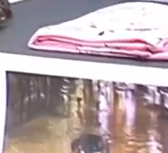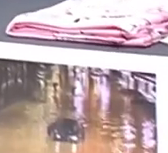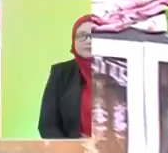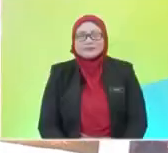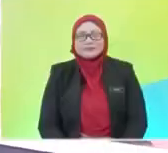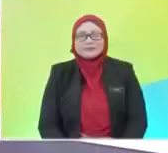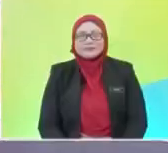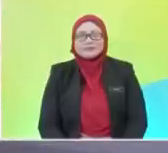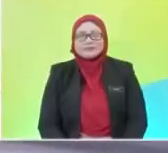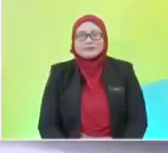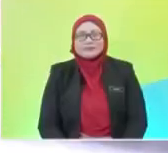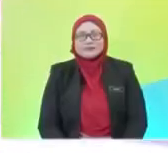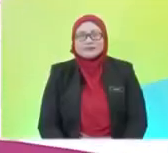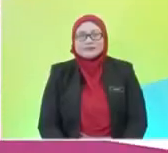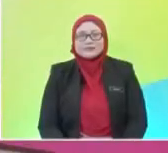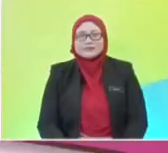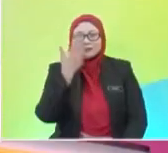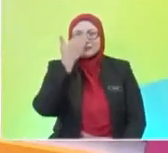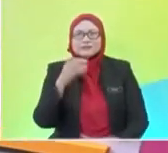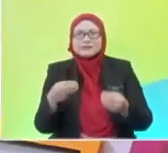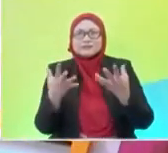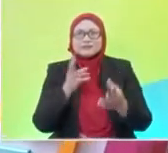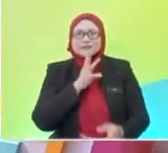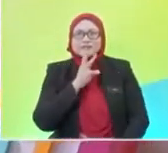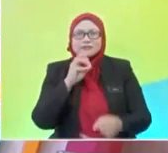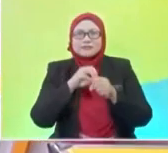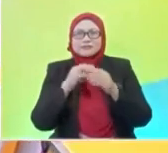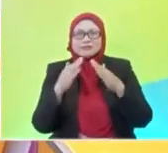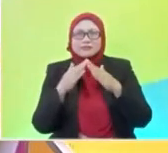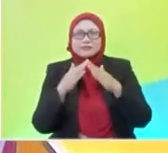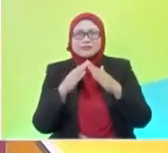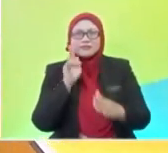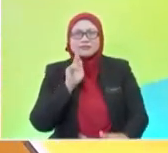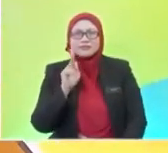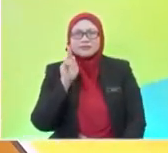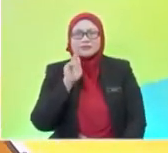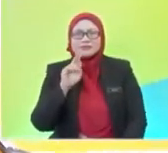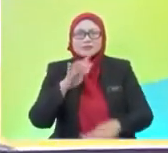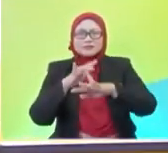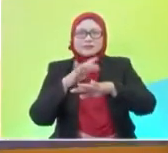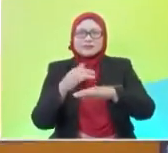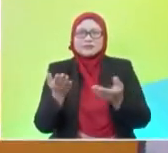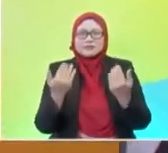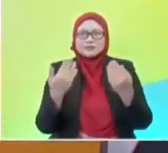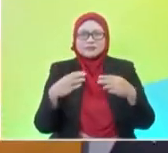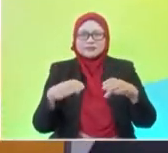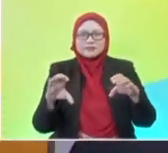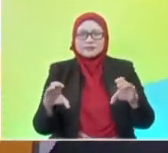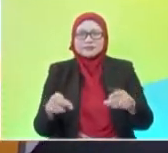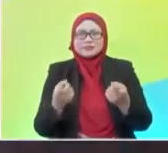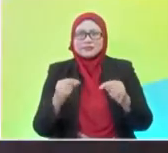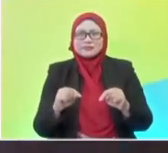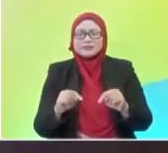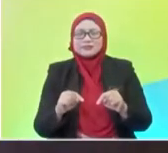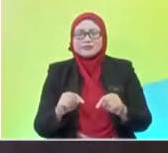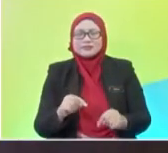Oh no! Why is there a lot of water in the house? Kak! Kak! Master, come here! Oh my god, Kak, what